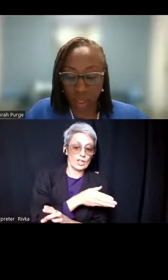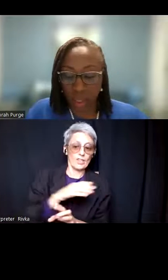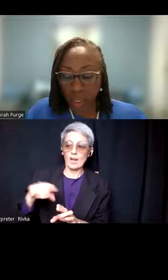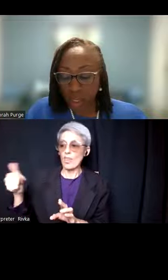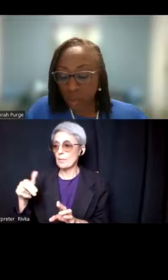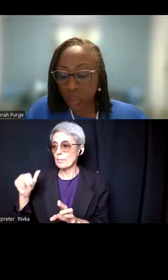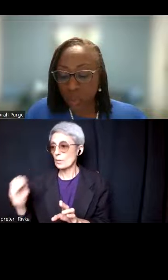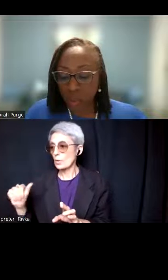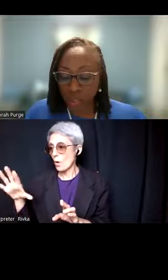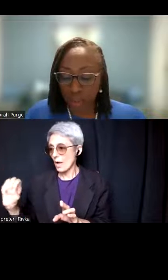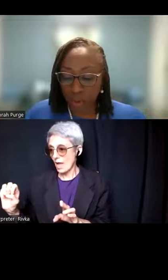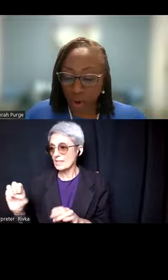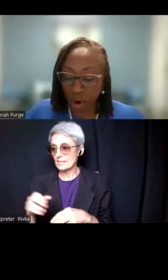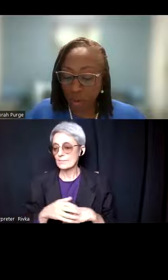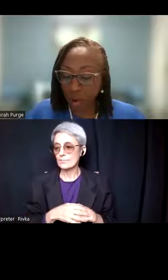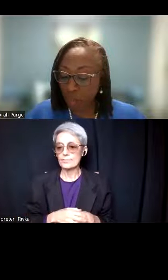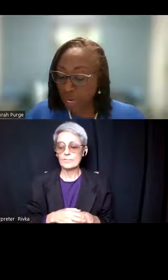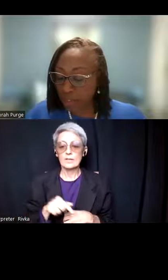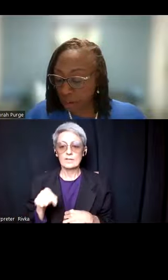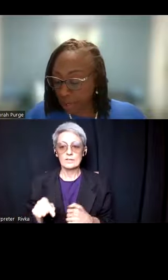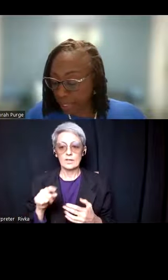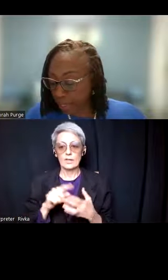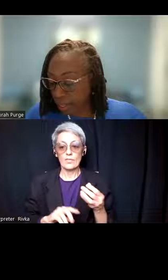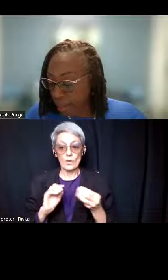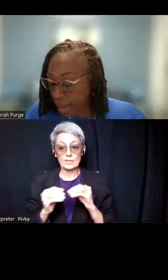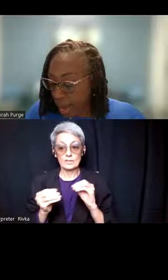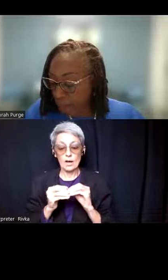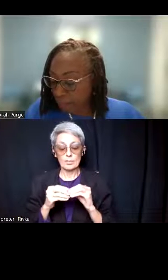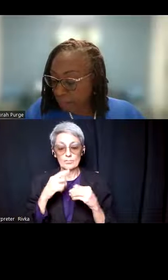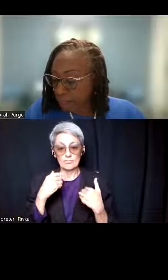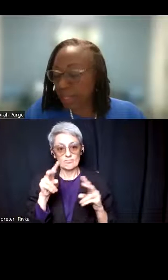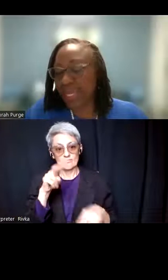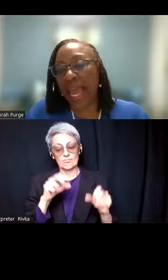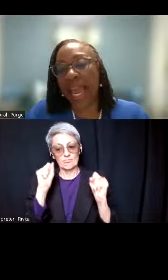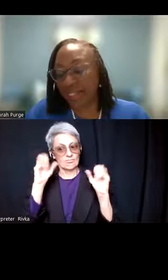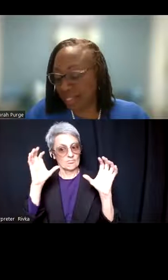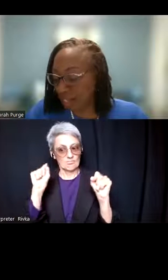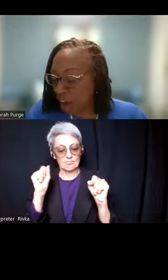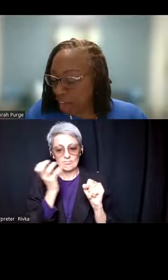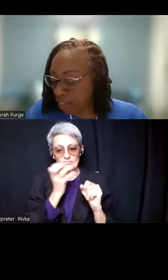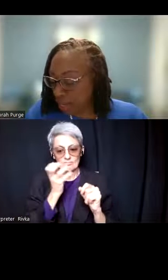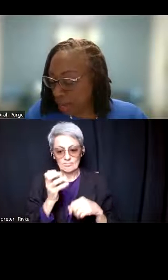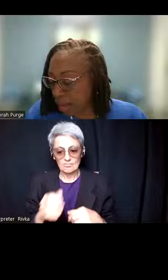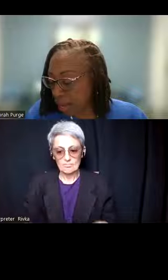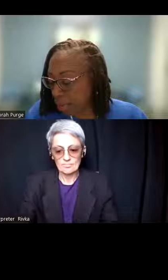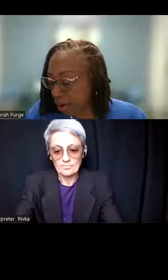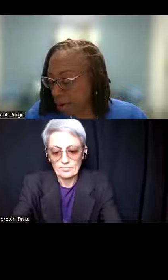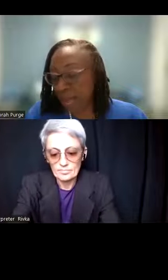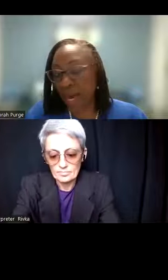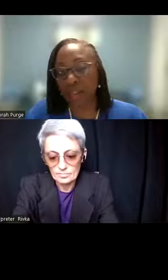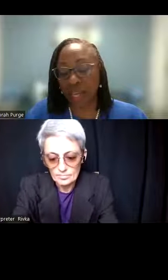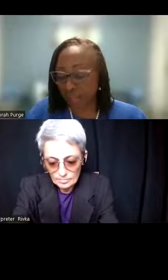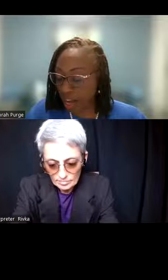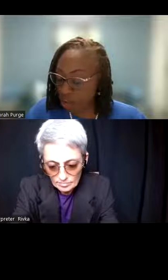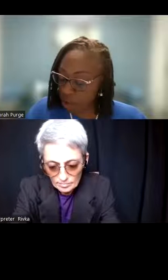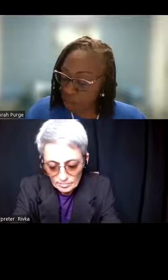all. So those numbers are pretty startling. The ACE costs America